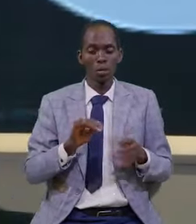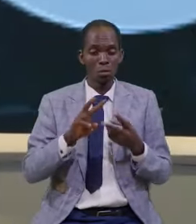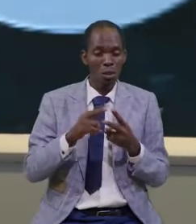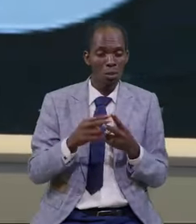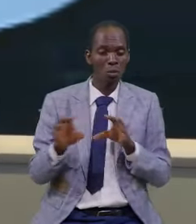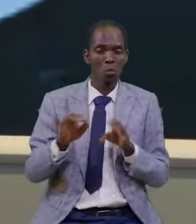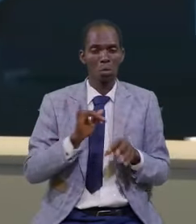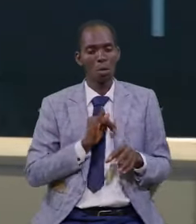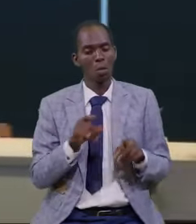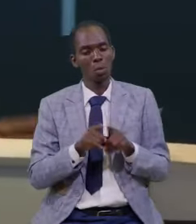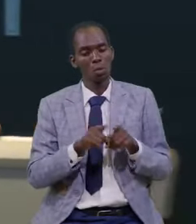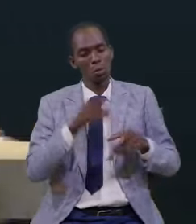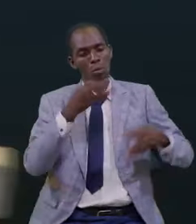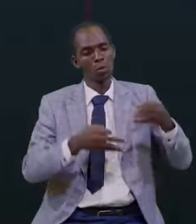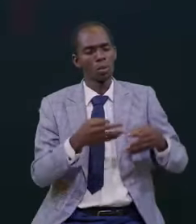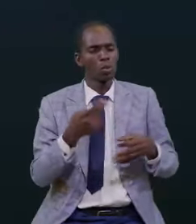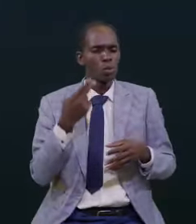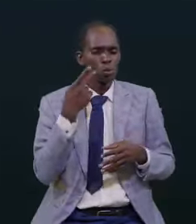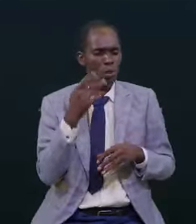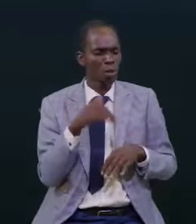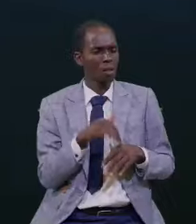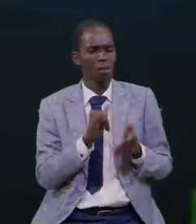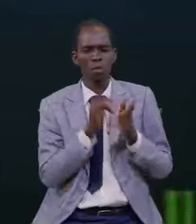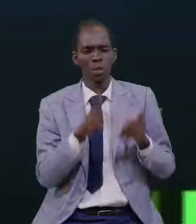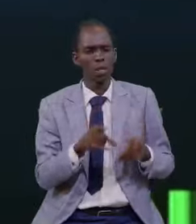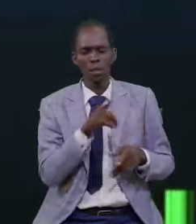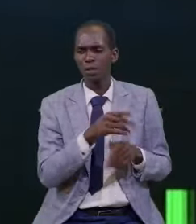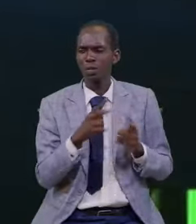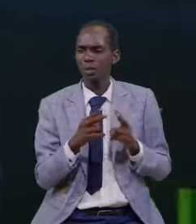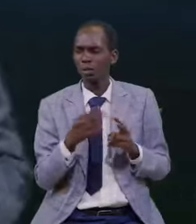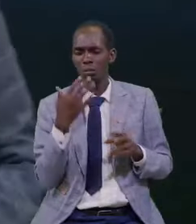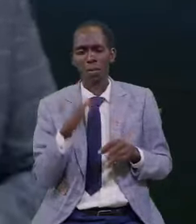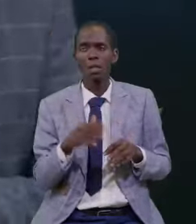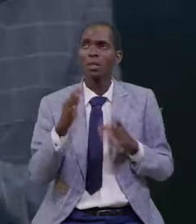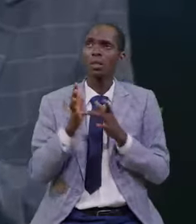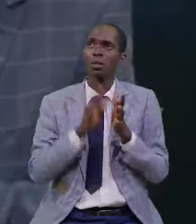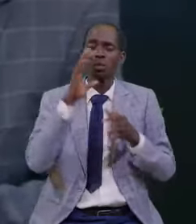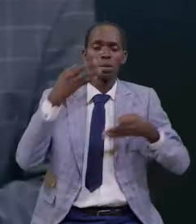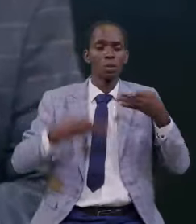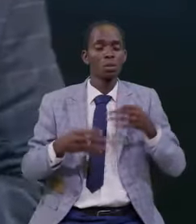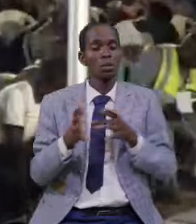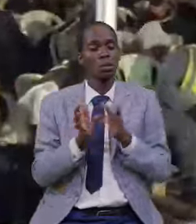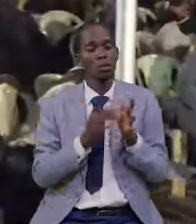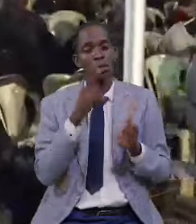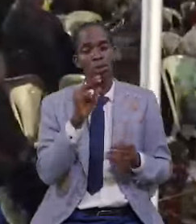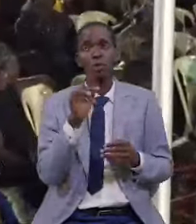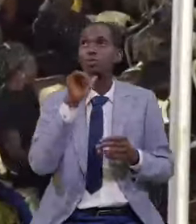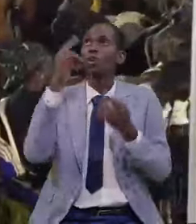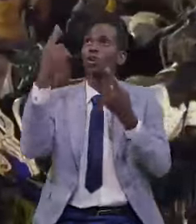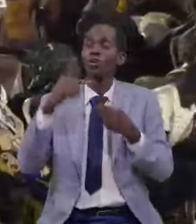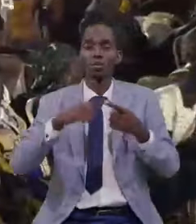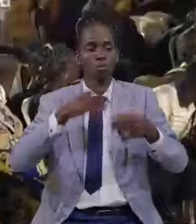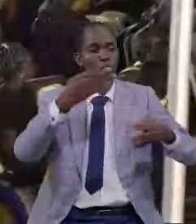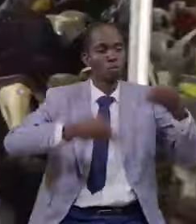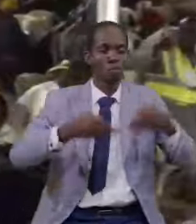bad, I should be condemned. No, Christ says, he didn't come to condemn. He came to save. He came to forgive. He